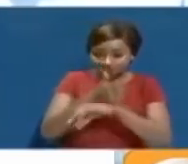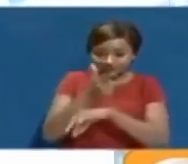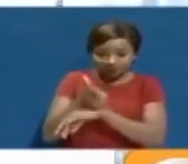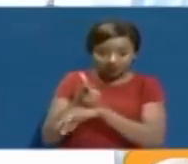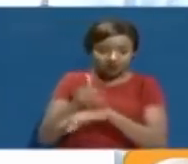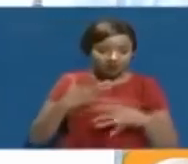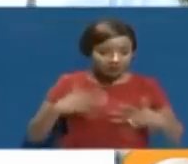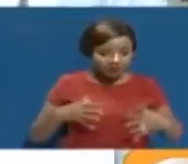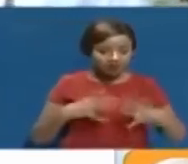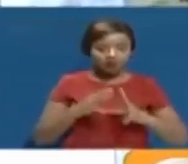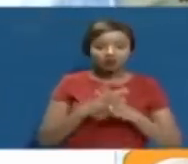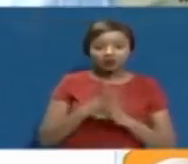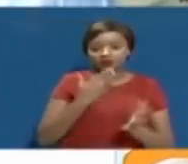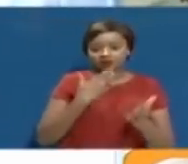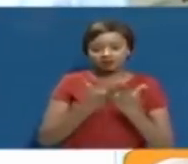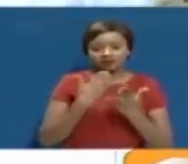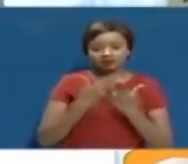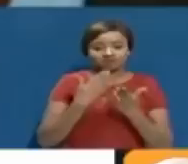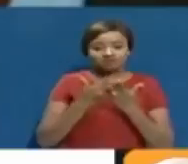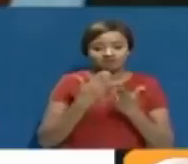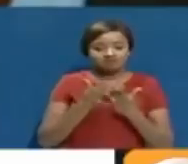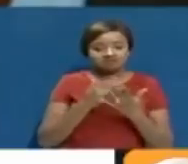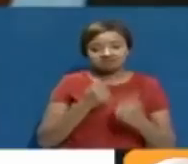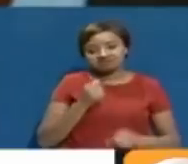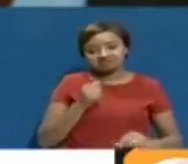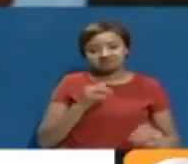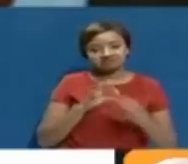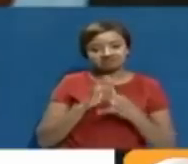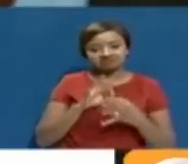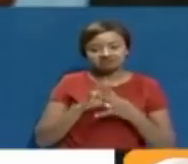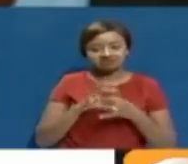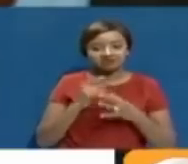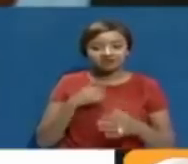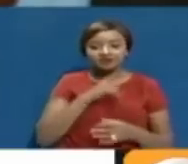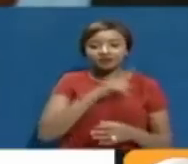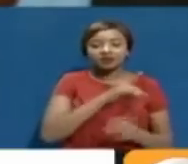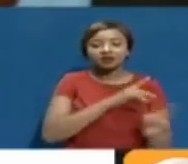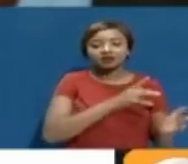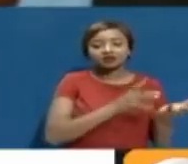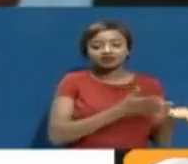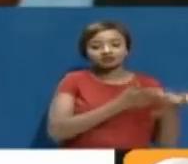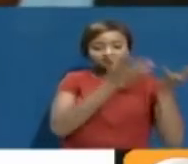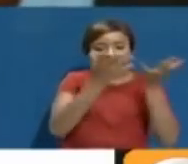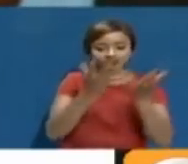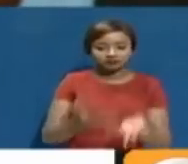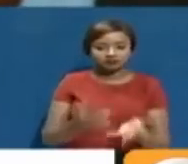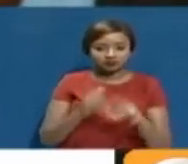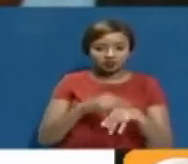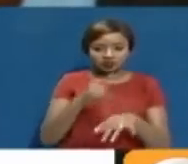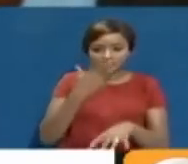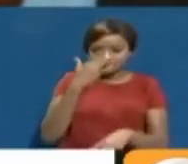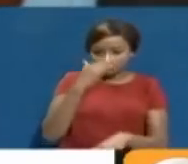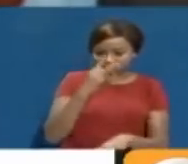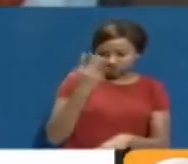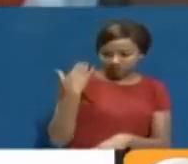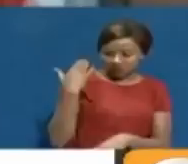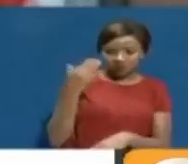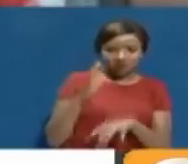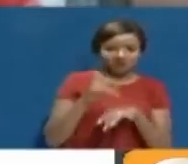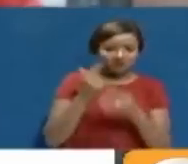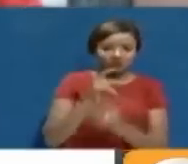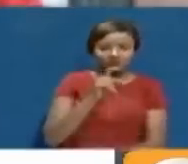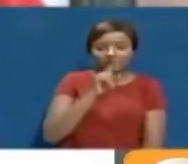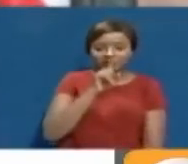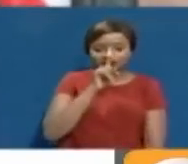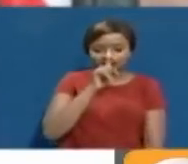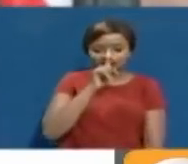in this difficult moment of grief. Haji had been flown into the country a fortnight ago from Turkey, where